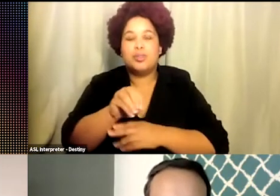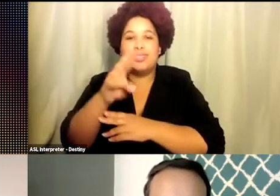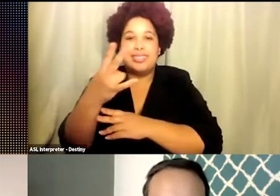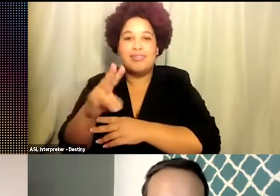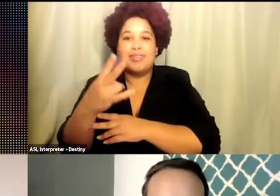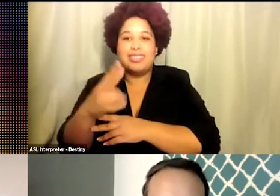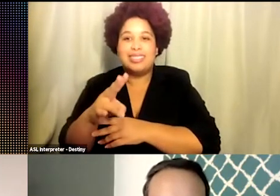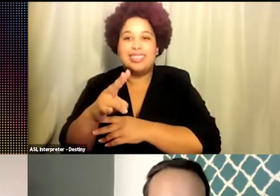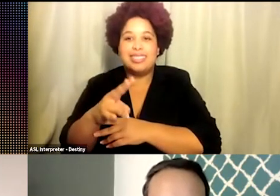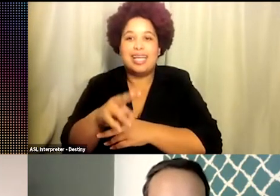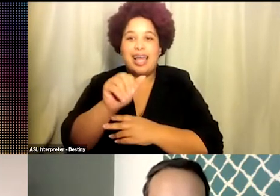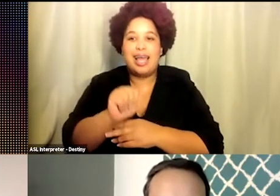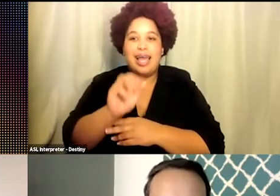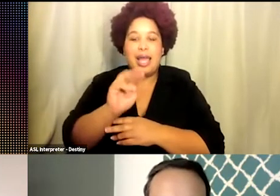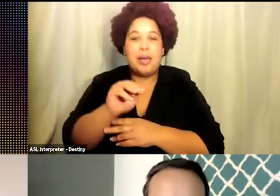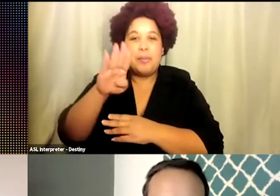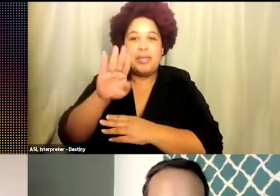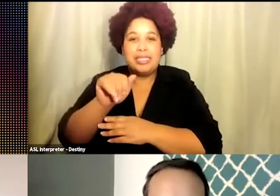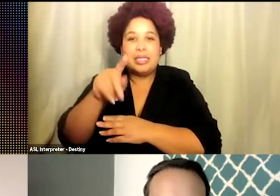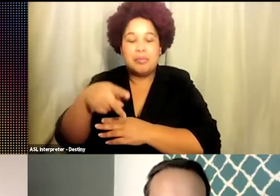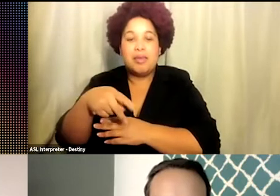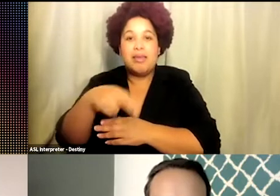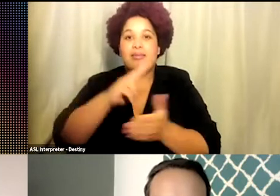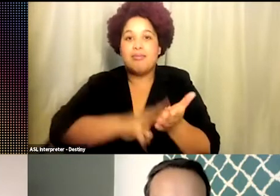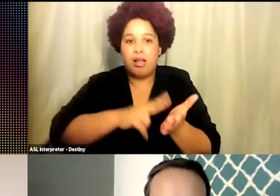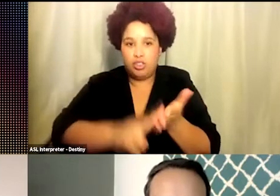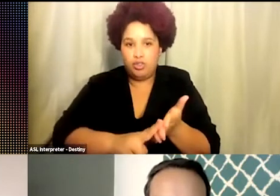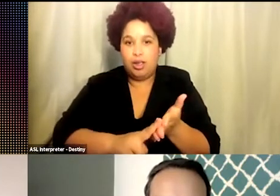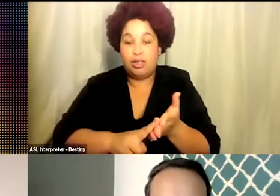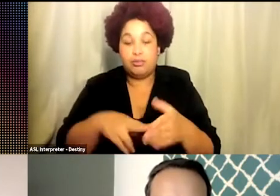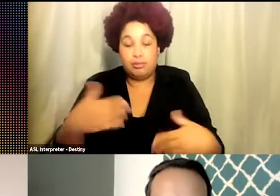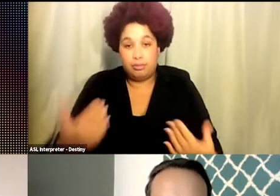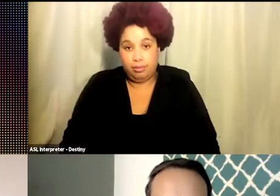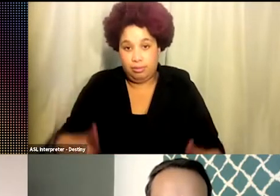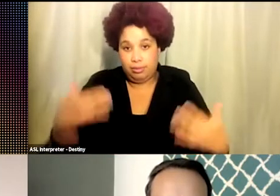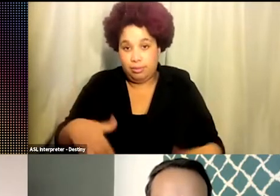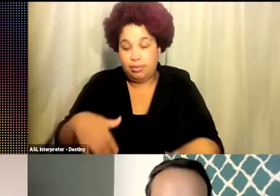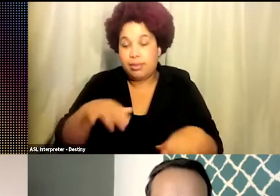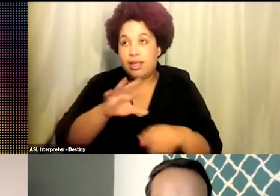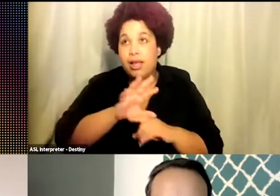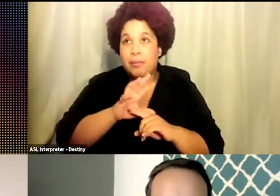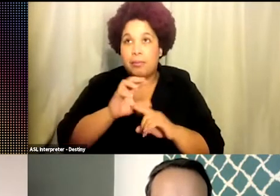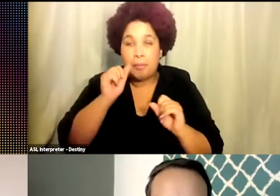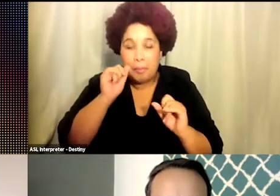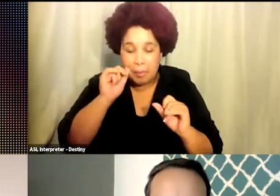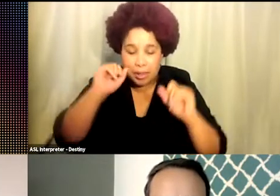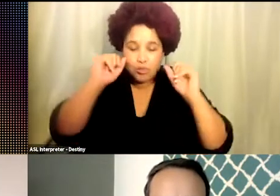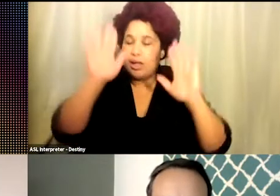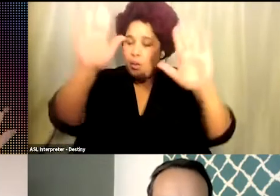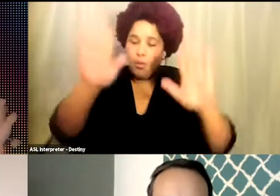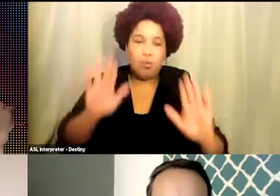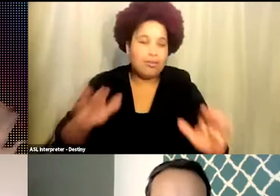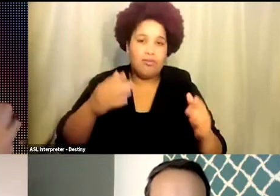SAG-AFTRA AMPTP TV theatrical contract. And that is an amazing, amazing accomplishment.